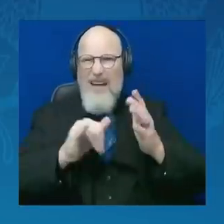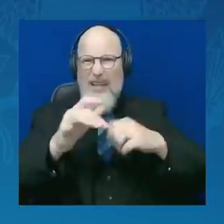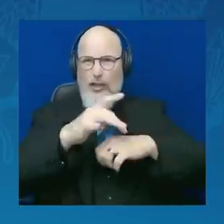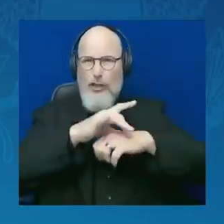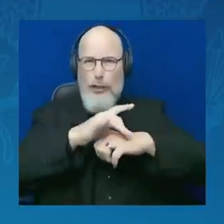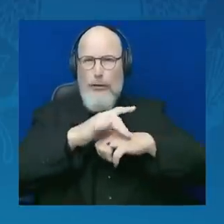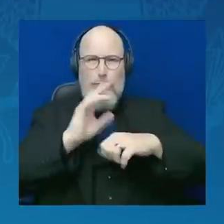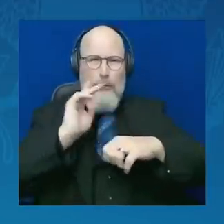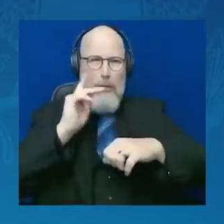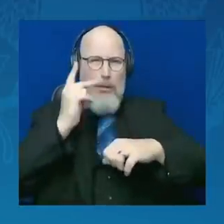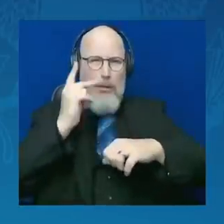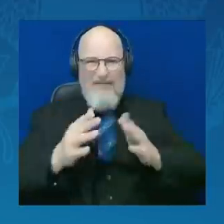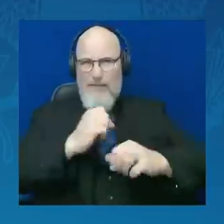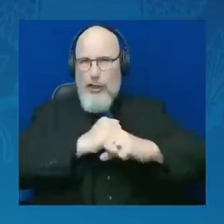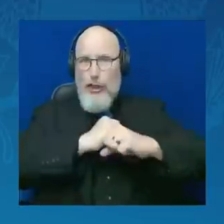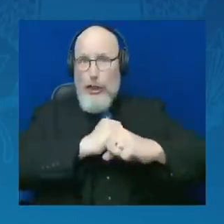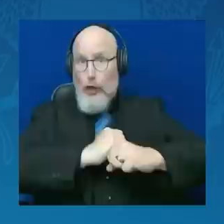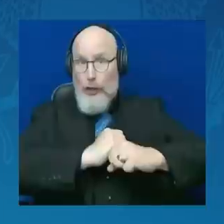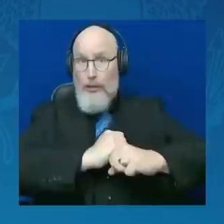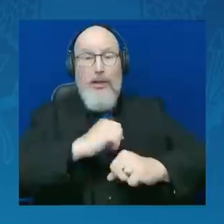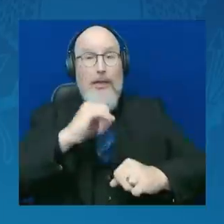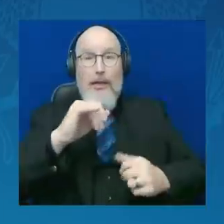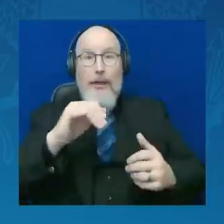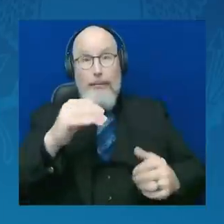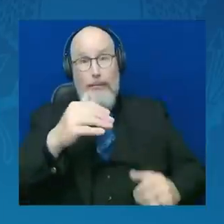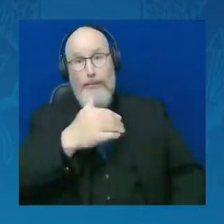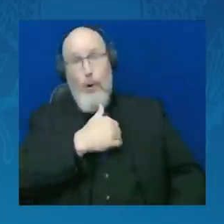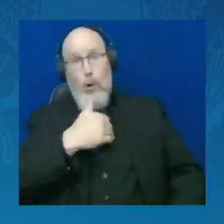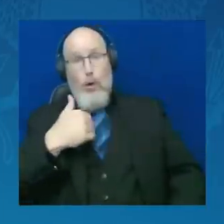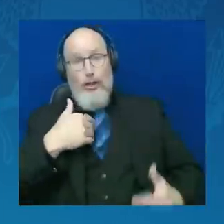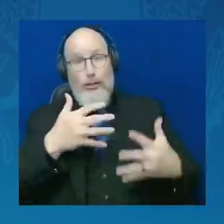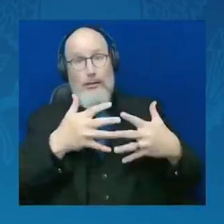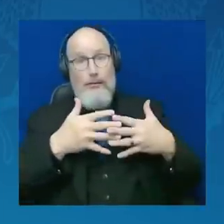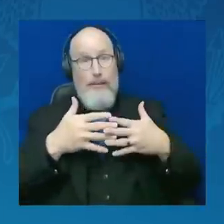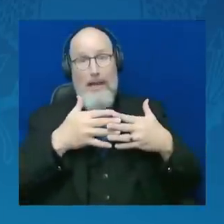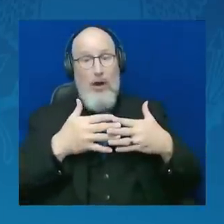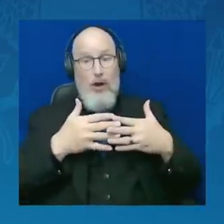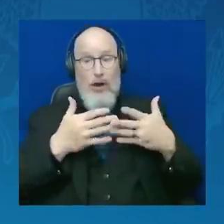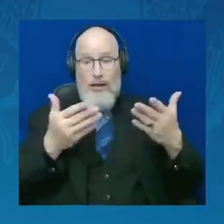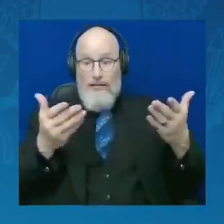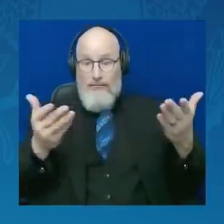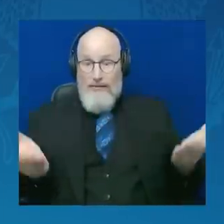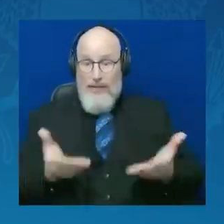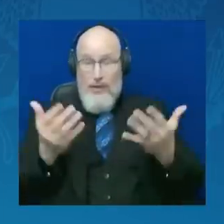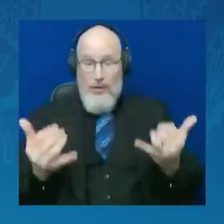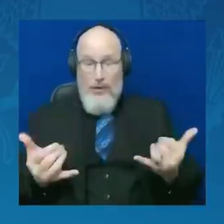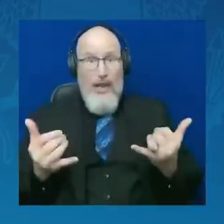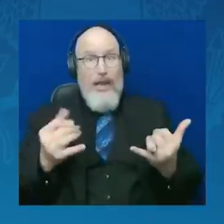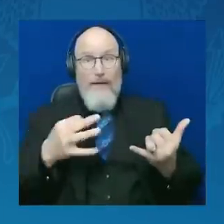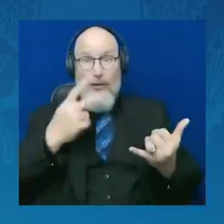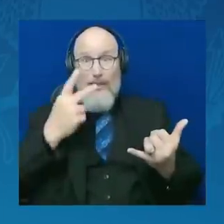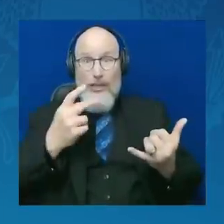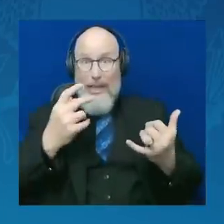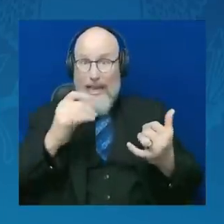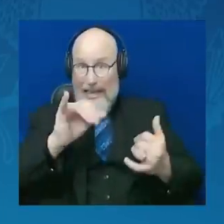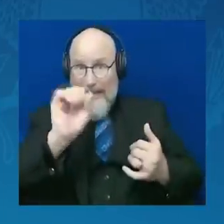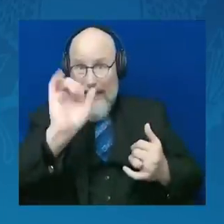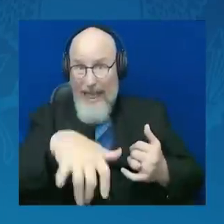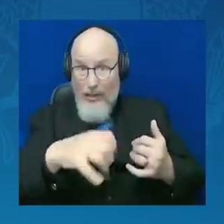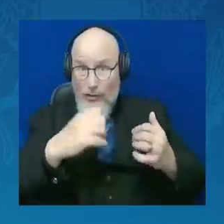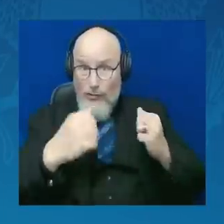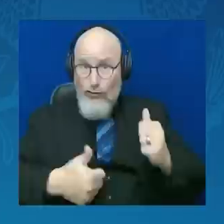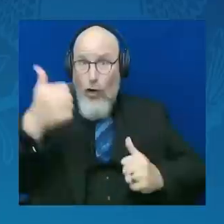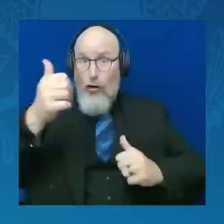security. Is Polish-American presence today, if we look at the last couple of years, stronger than ever? Yes, Polish-American